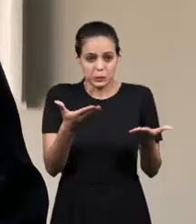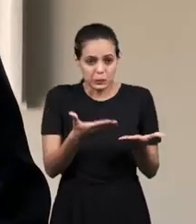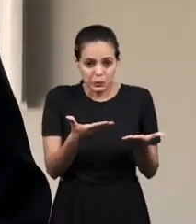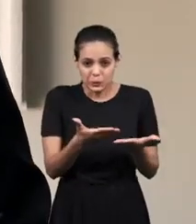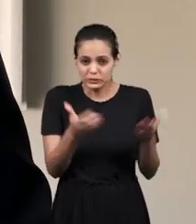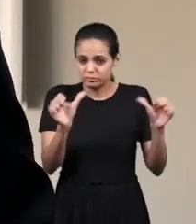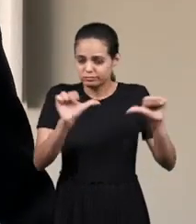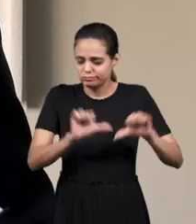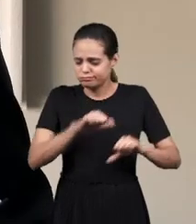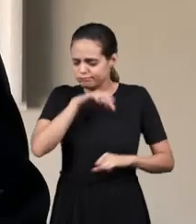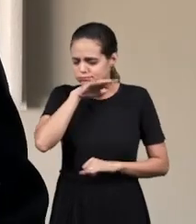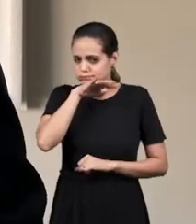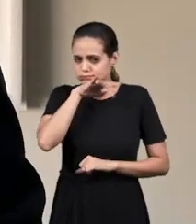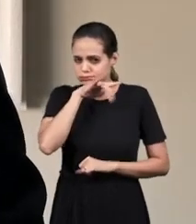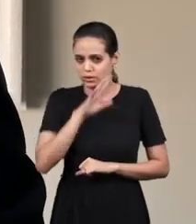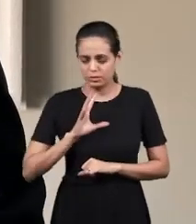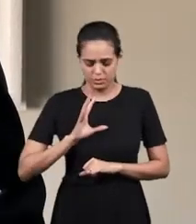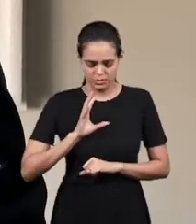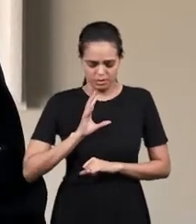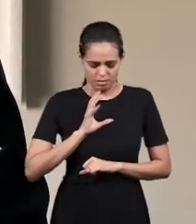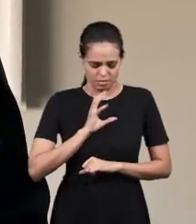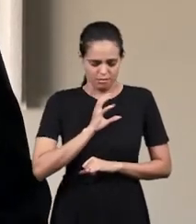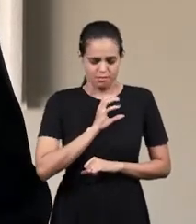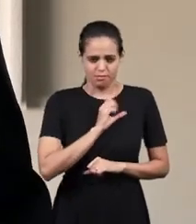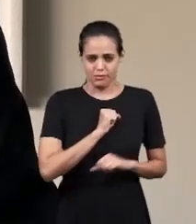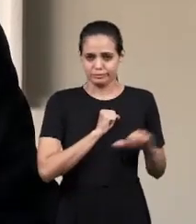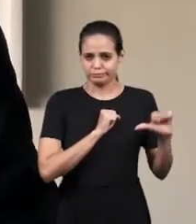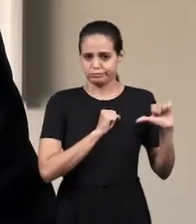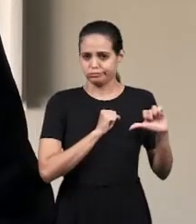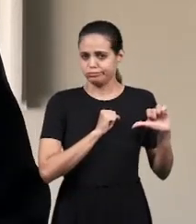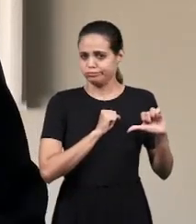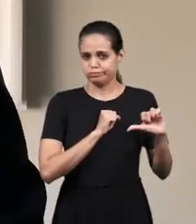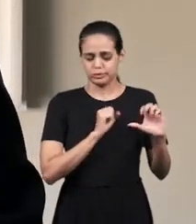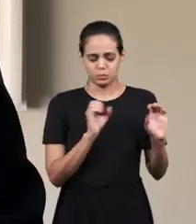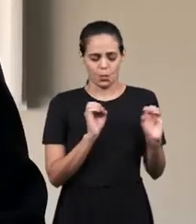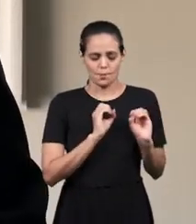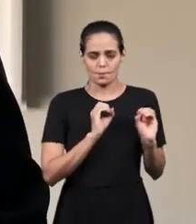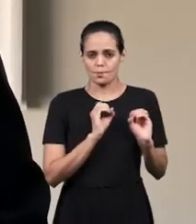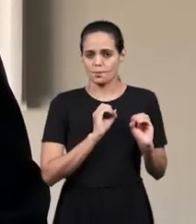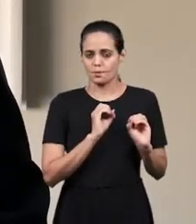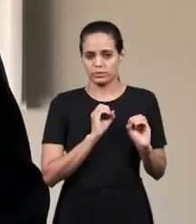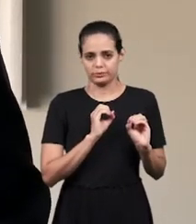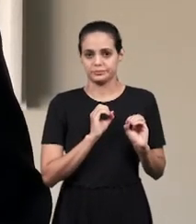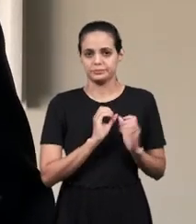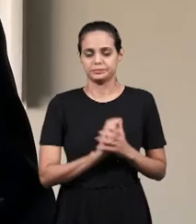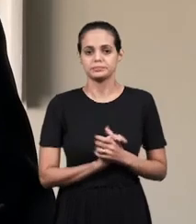and love will burn out in the hearts of the people. And what